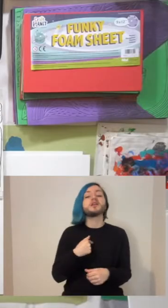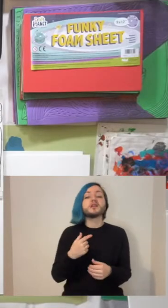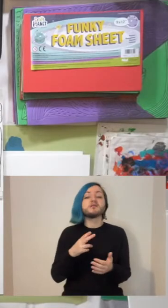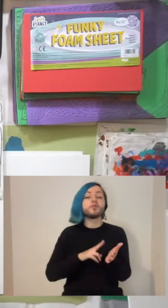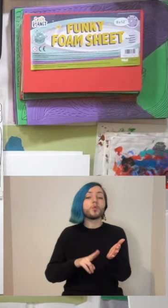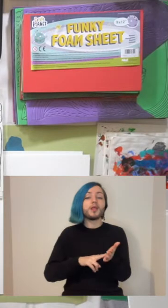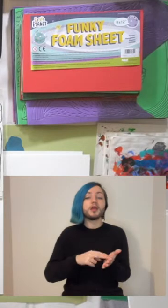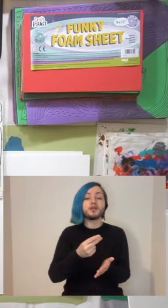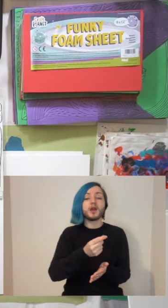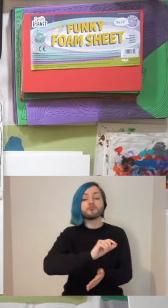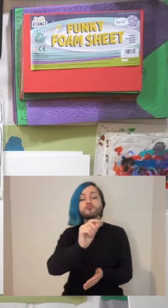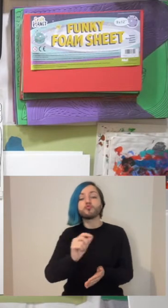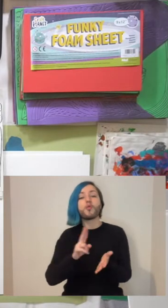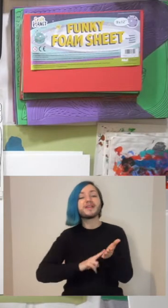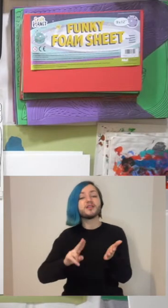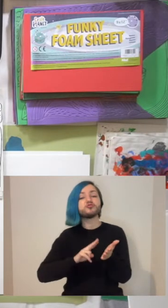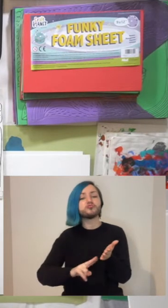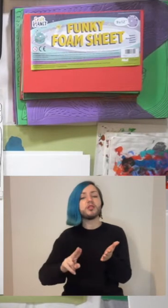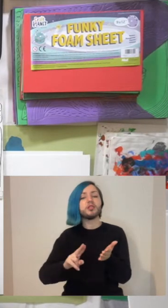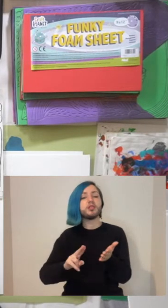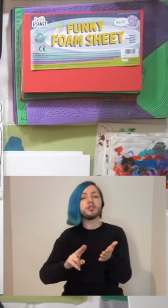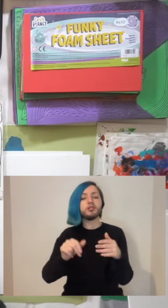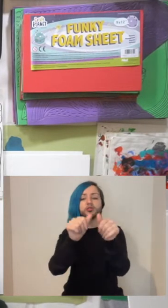draw natural references